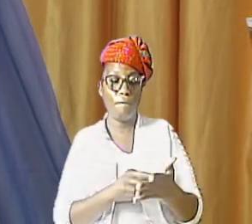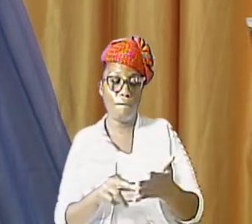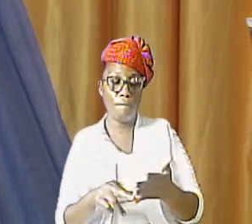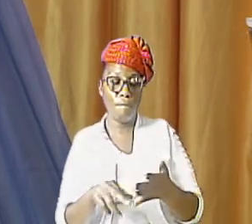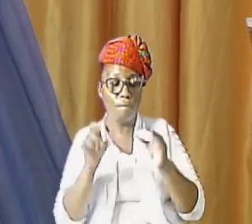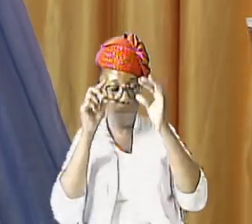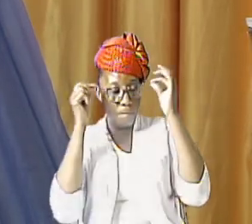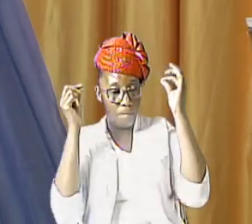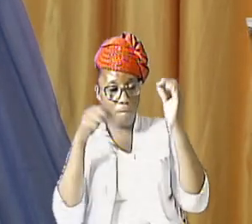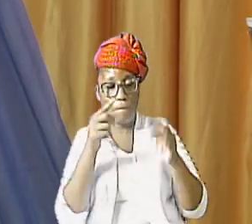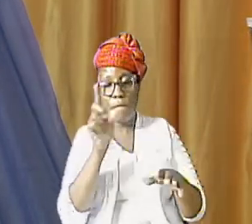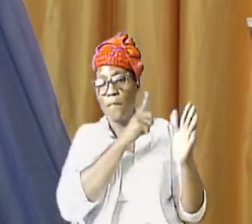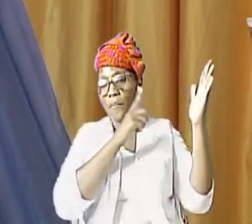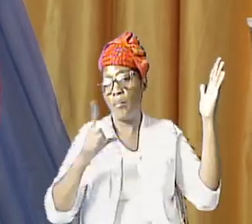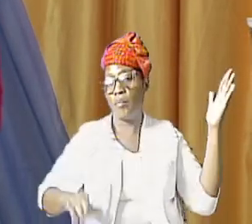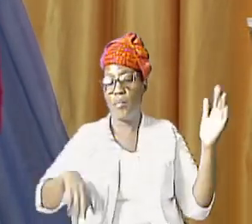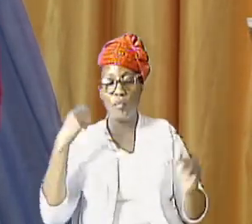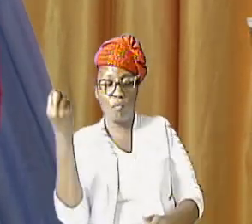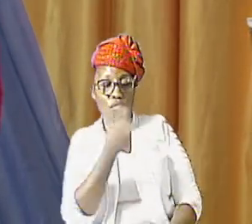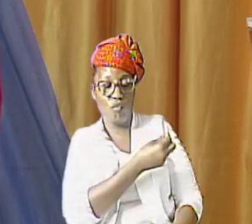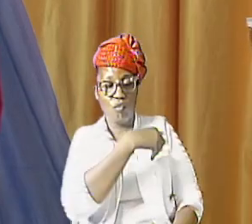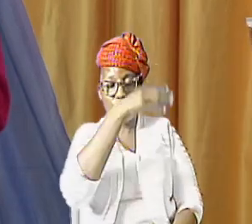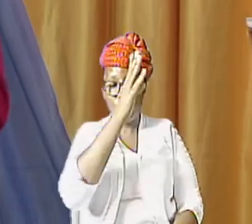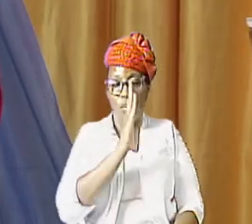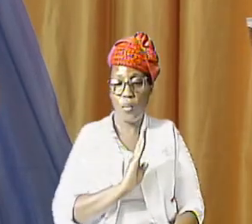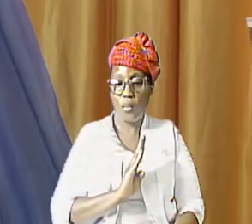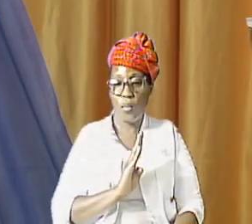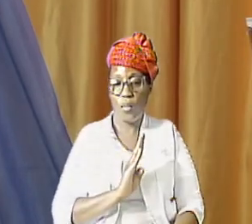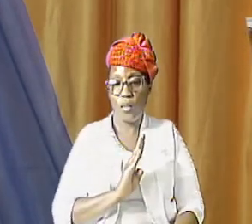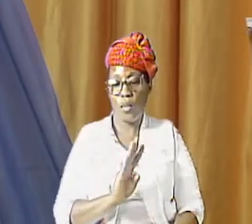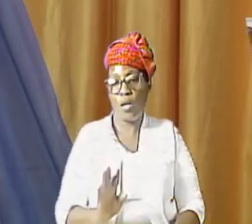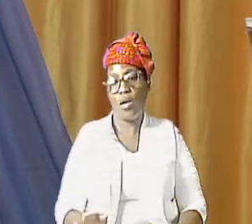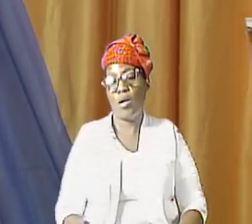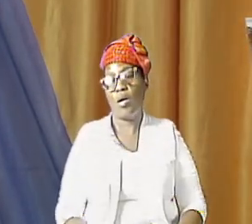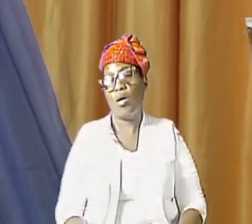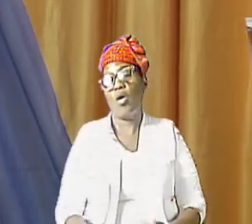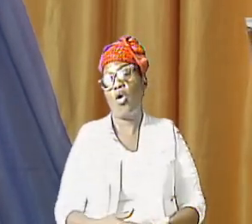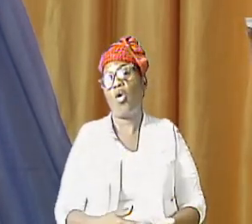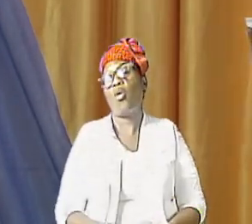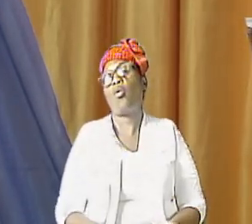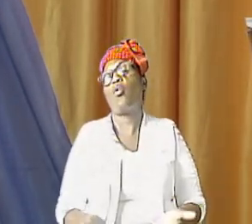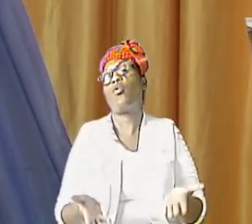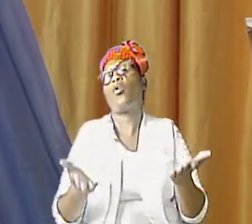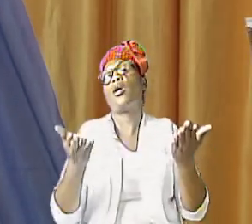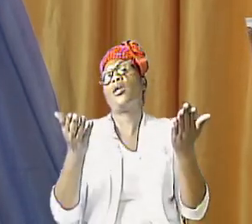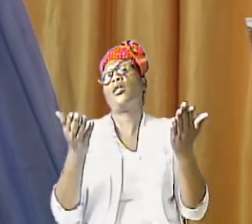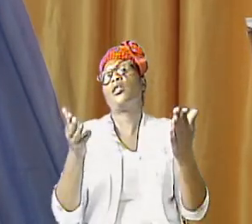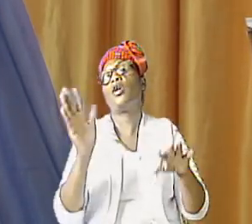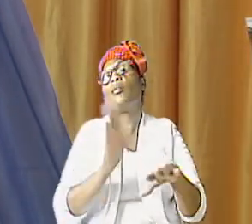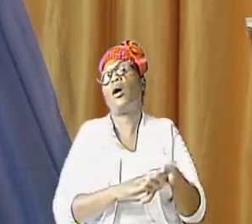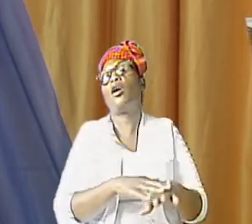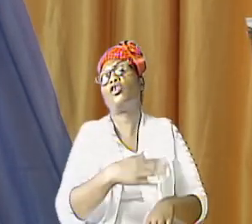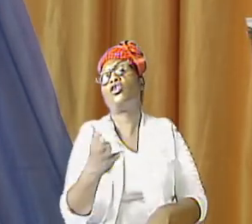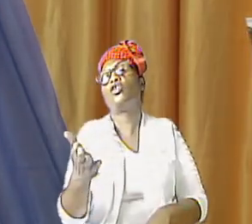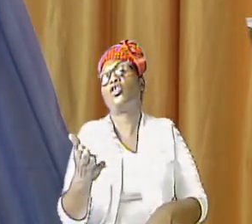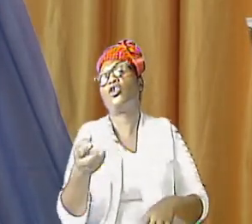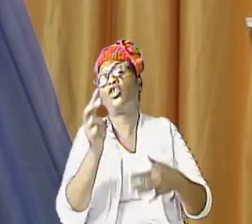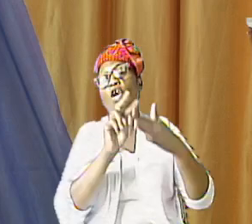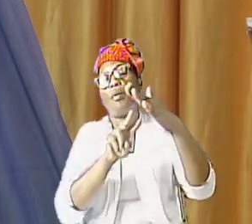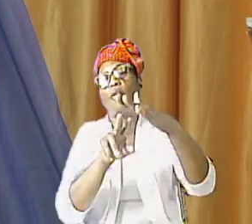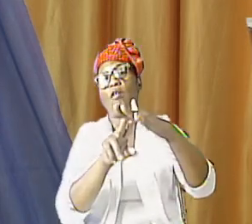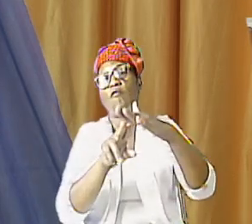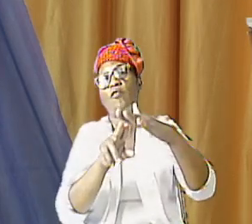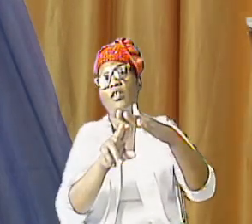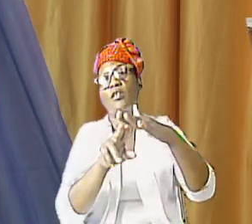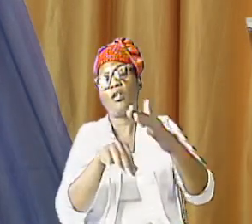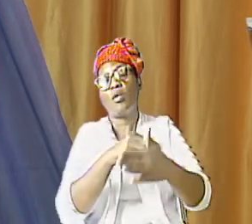where Moses says, "The Lord thy God will raise up unto thee a prophet from the